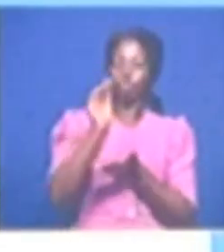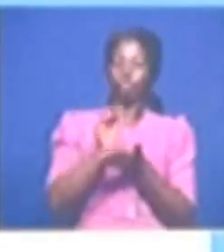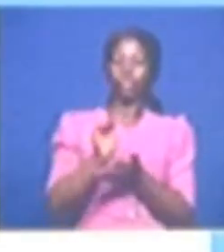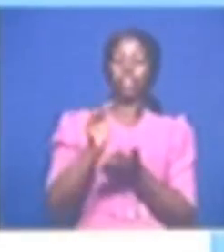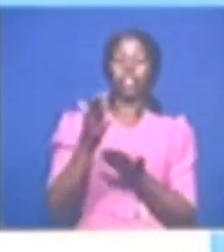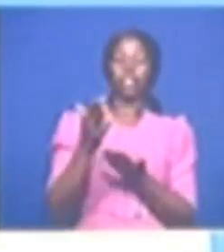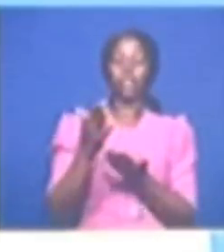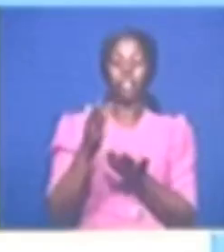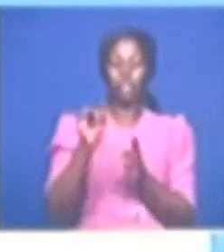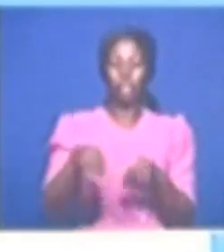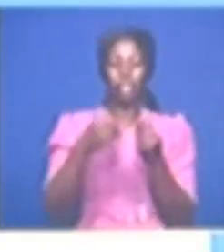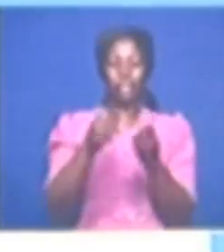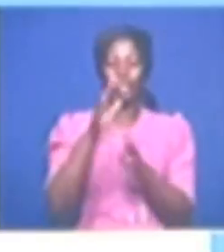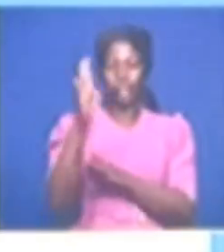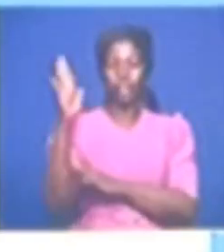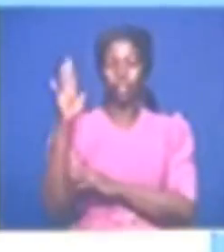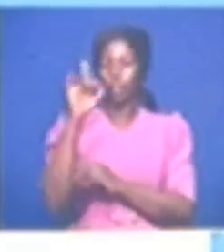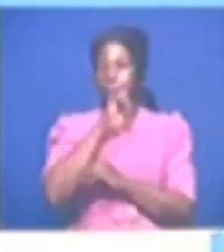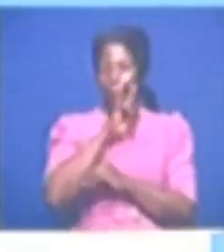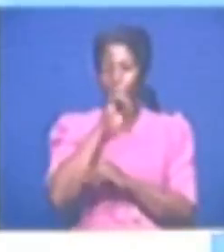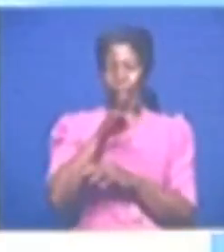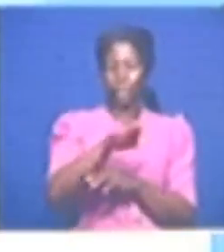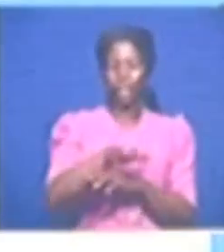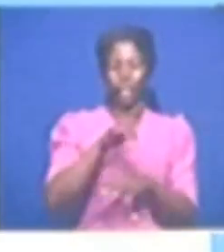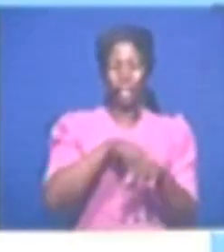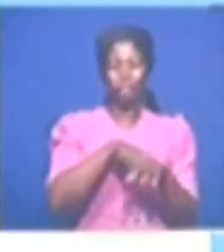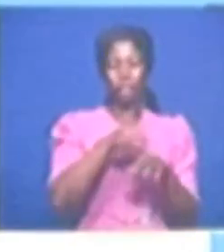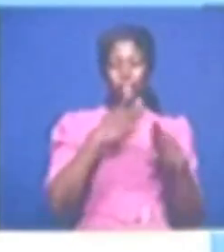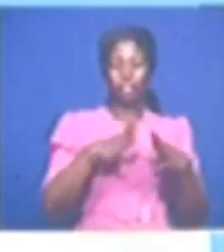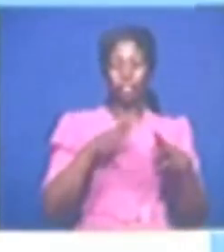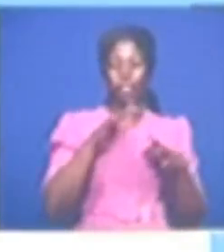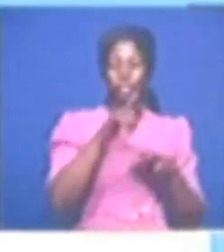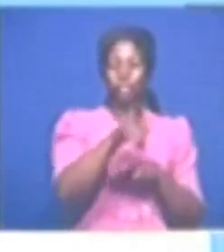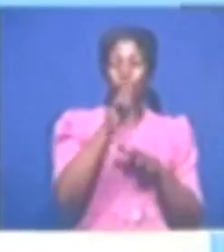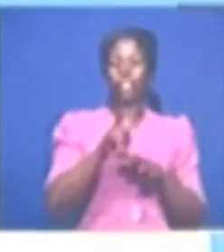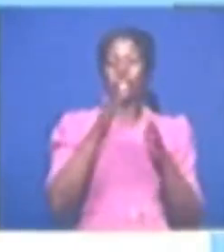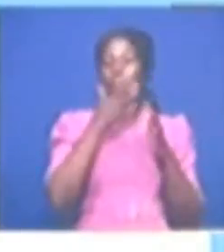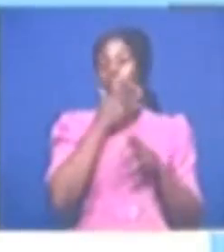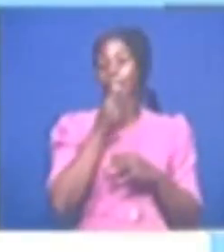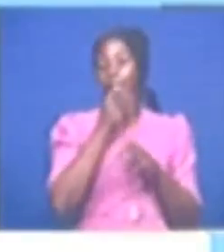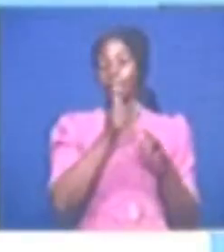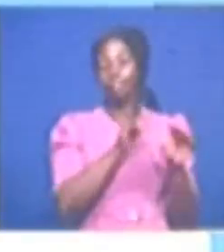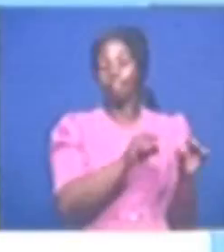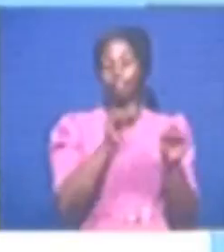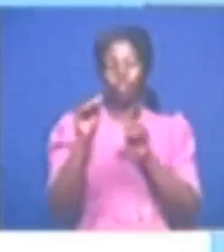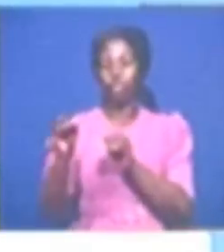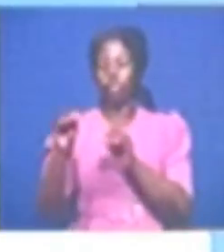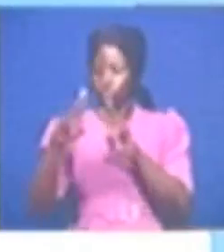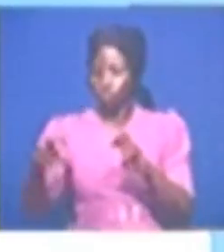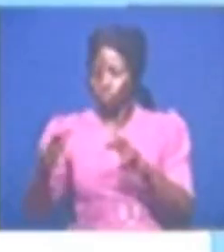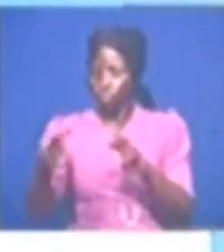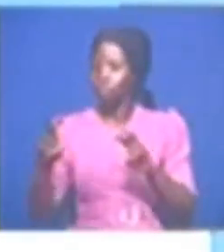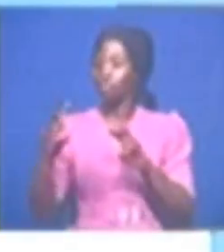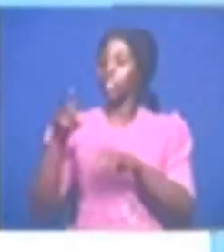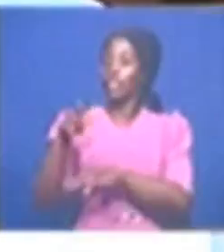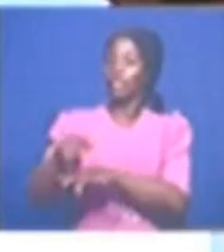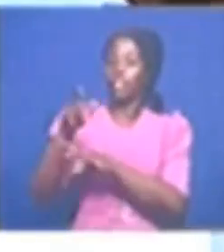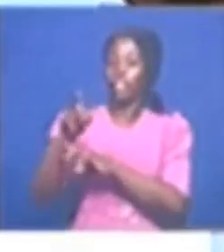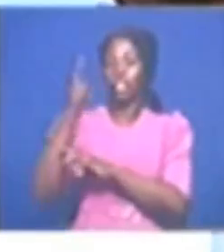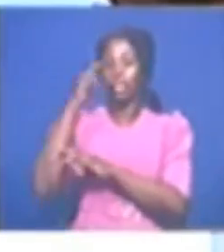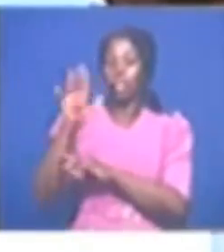threat in the area as fishermen in Lunga Lunga are forced to illegally cross the border in search of fish stocks for their families.